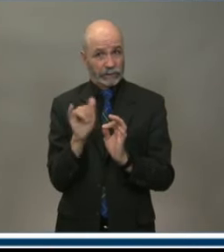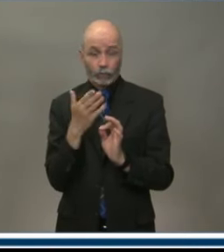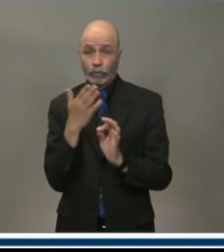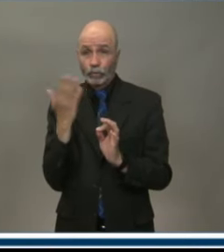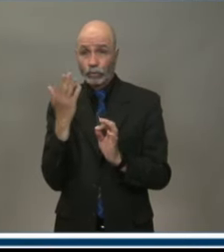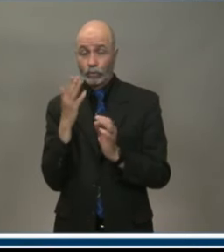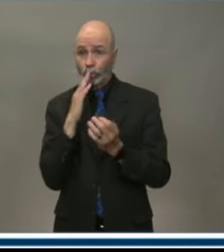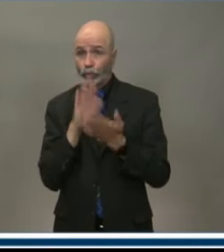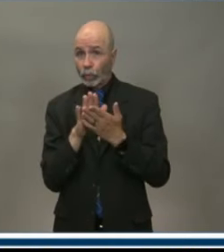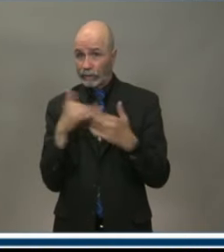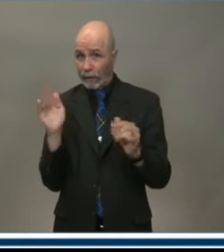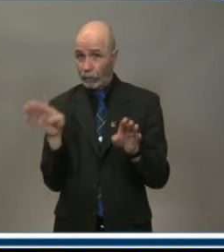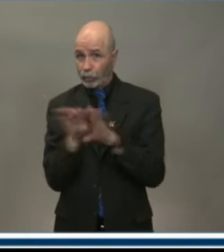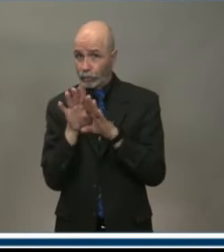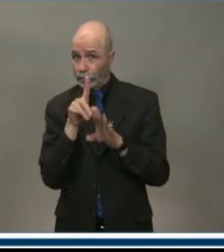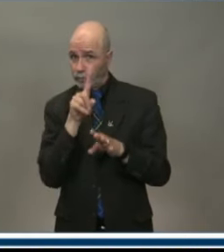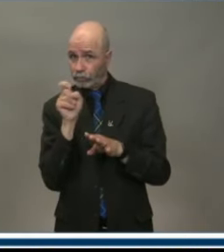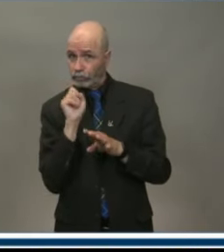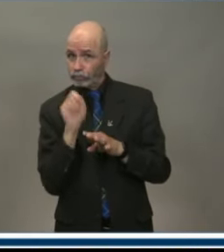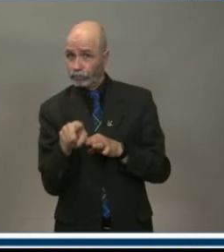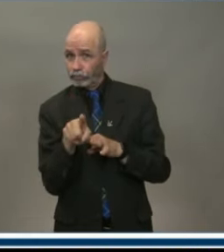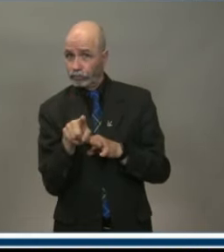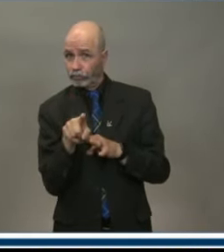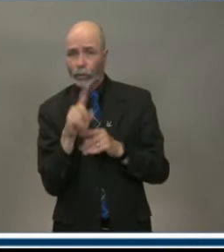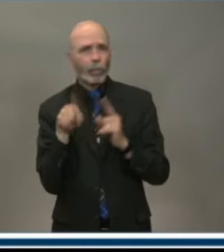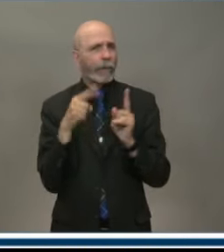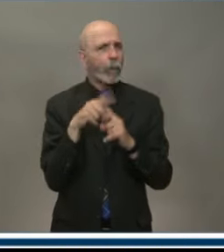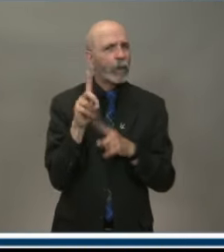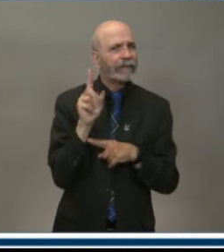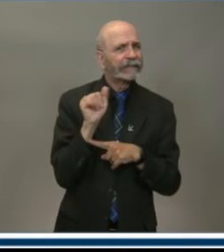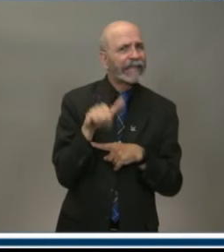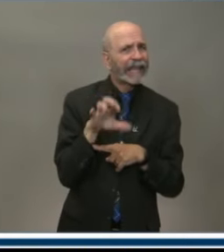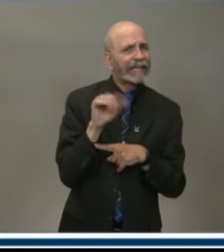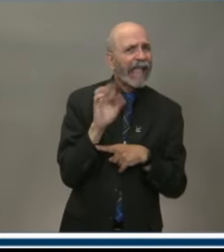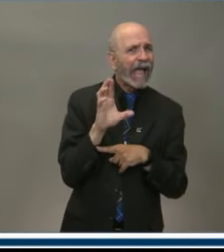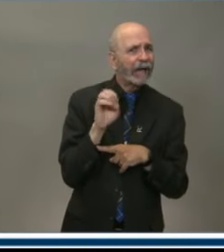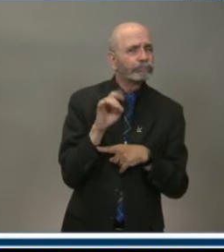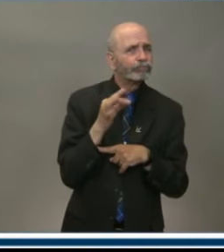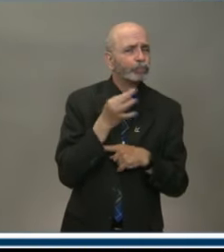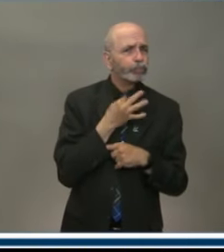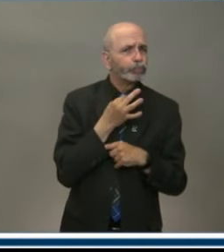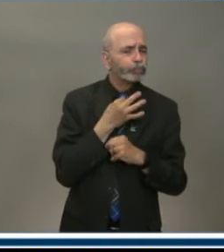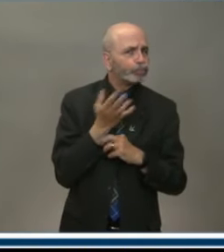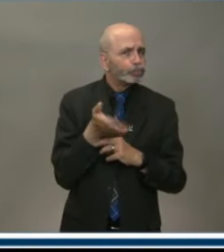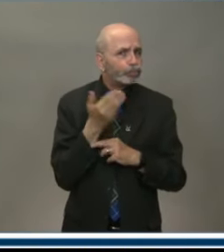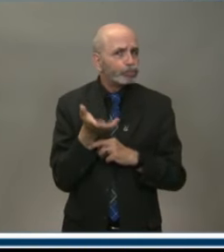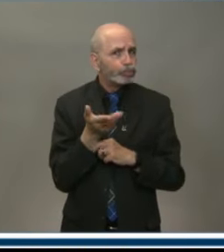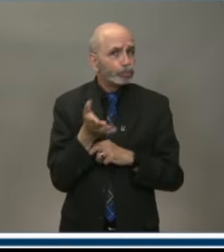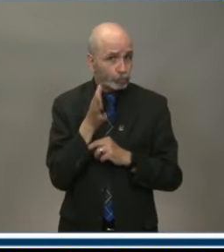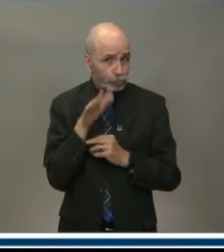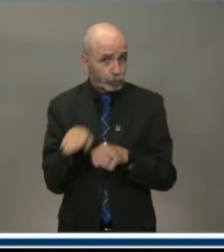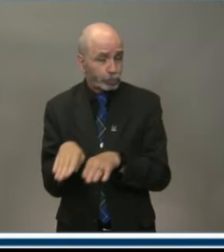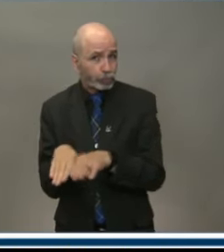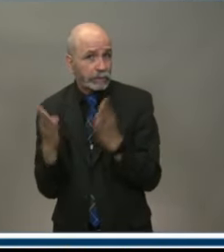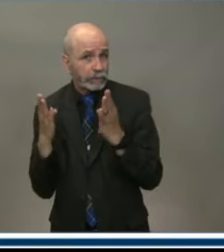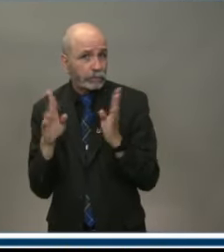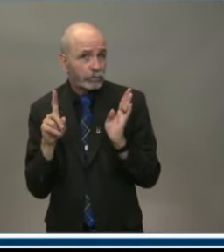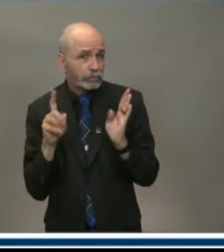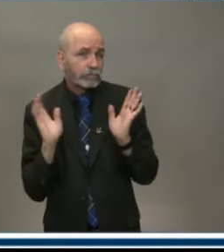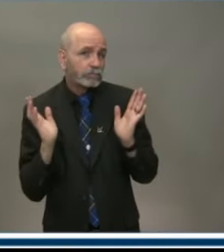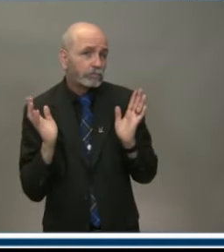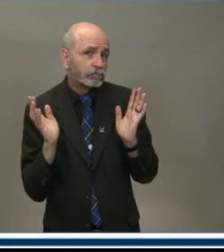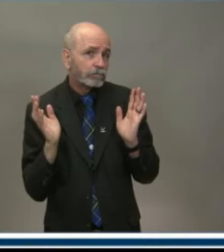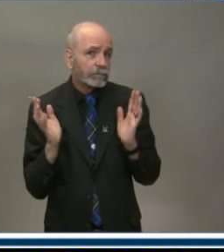childcare centers be one of the first things to be able that will open up? I got a question from a